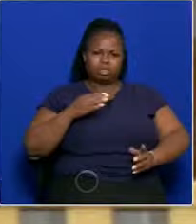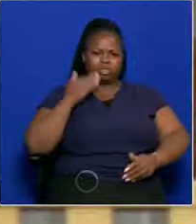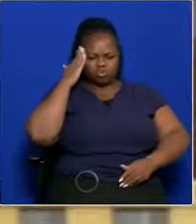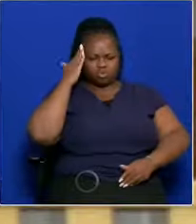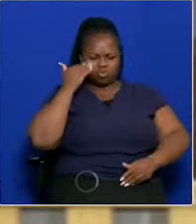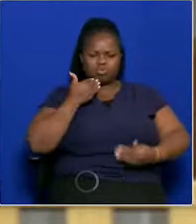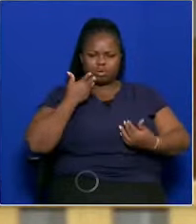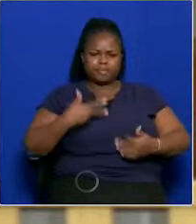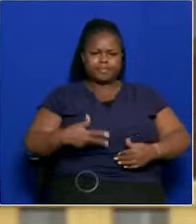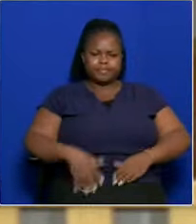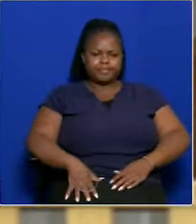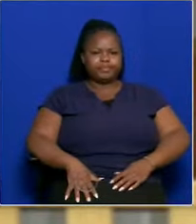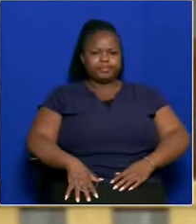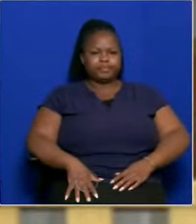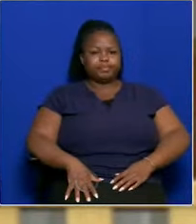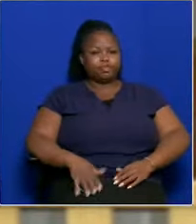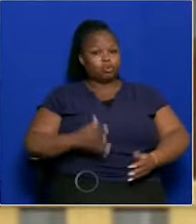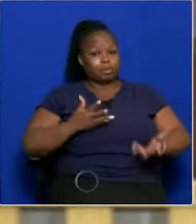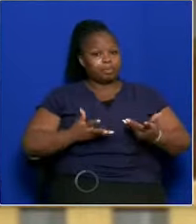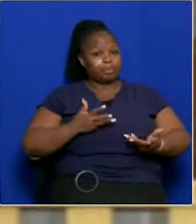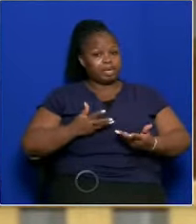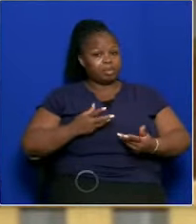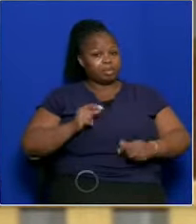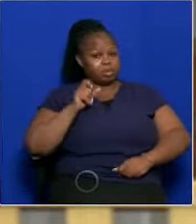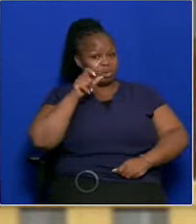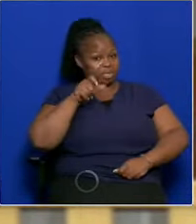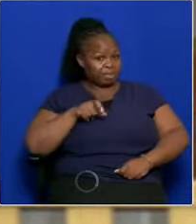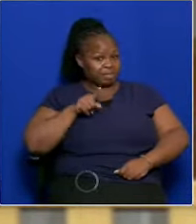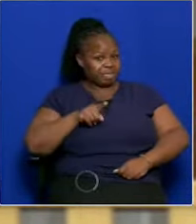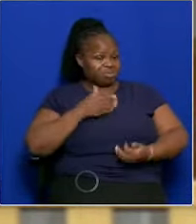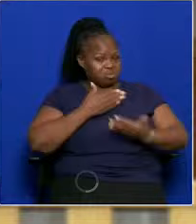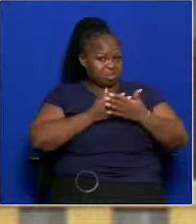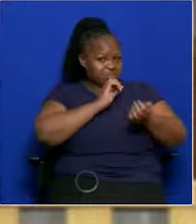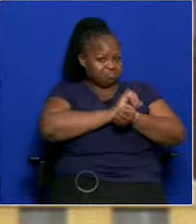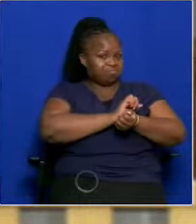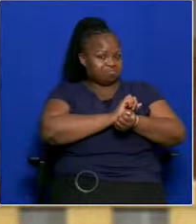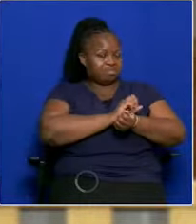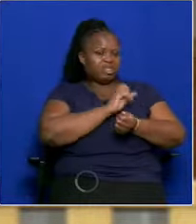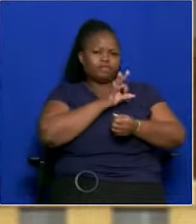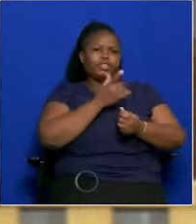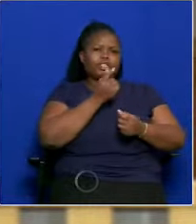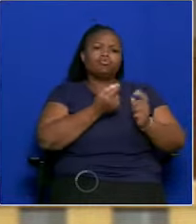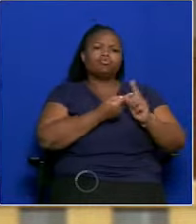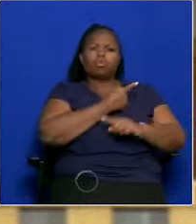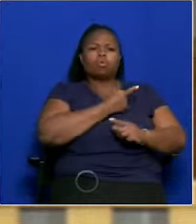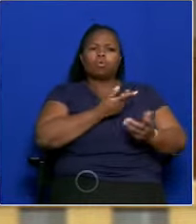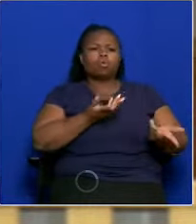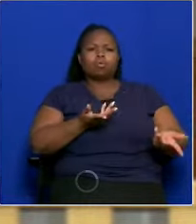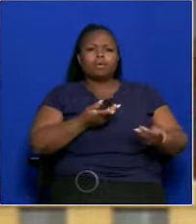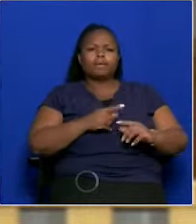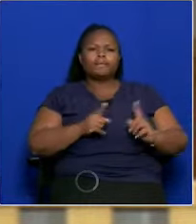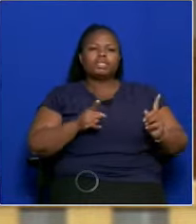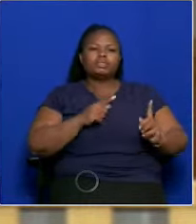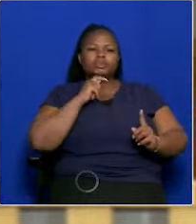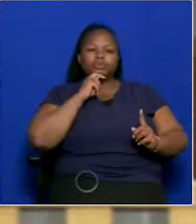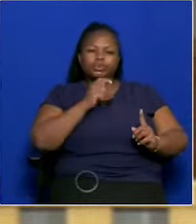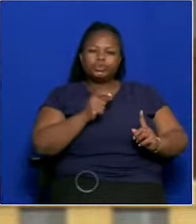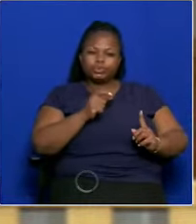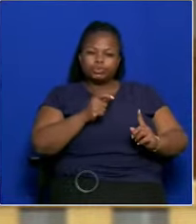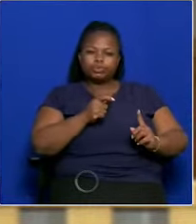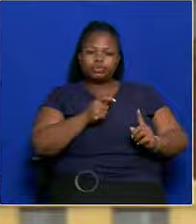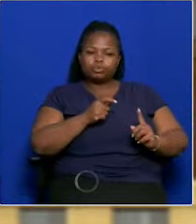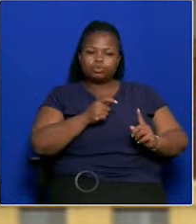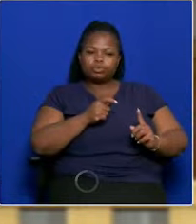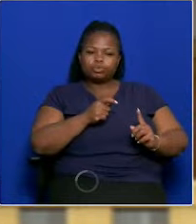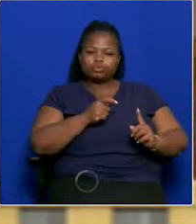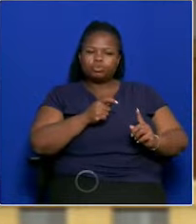Maybe you are that person that you would arrest him if he did wrong, but you surely cannot blame